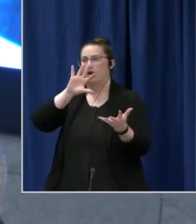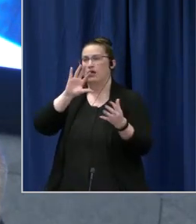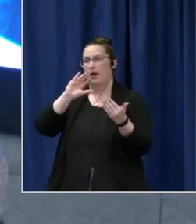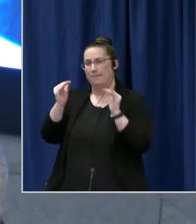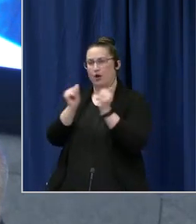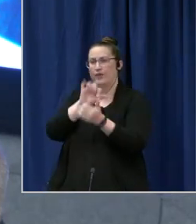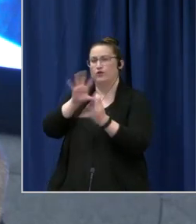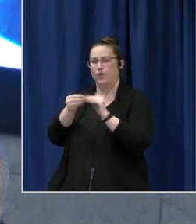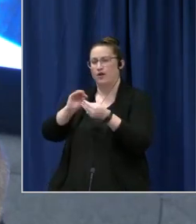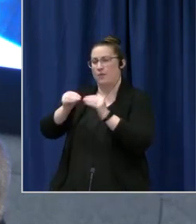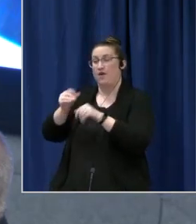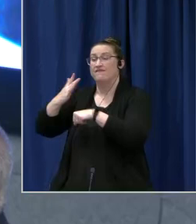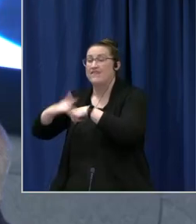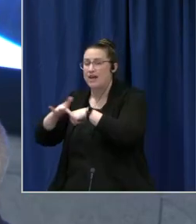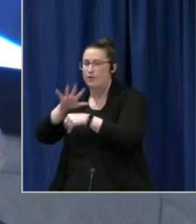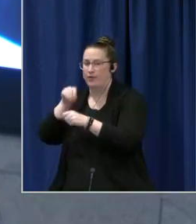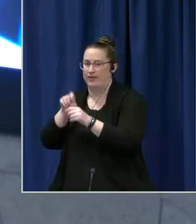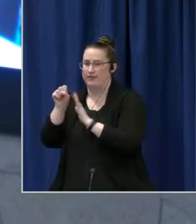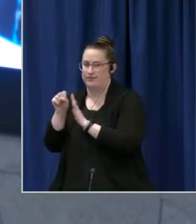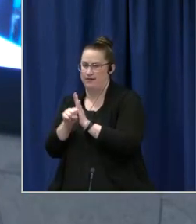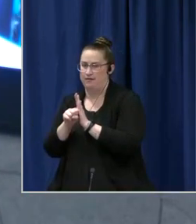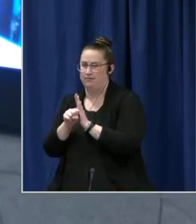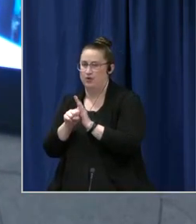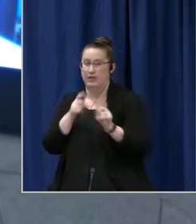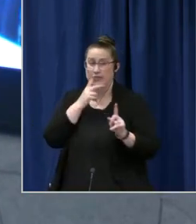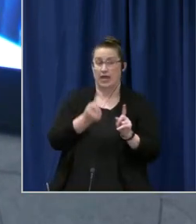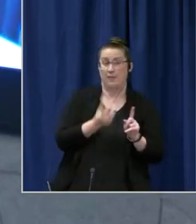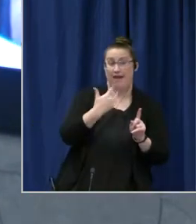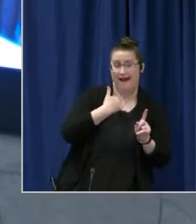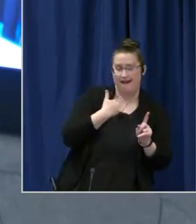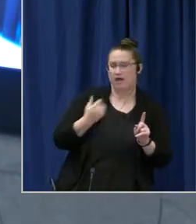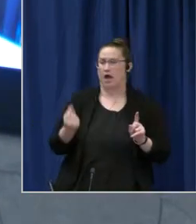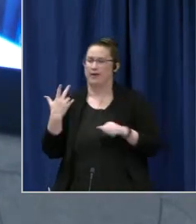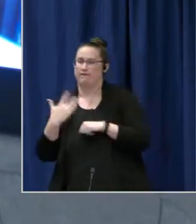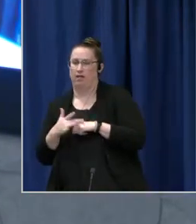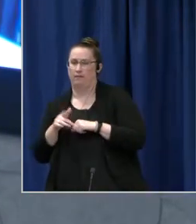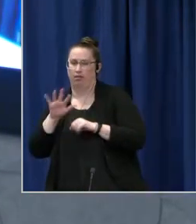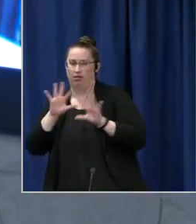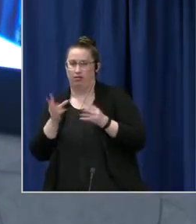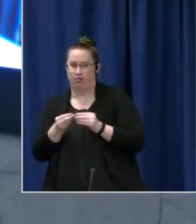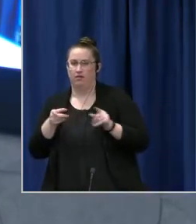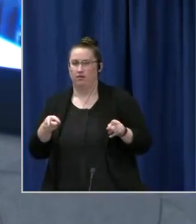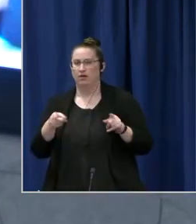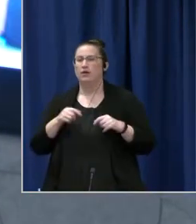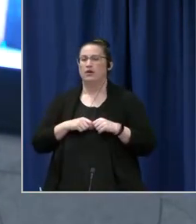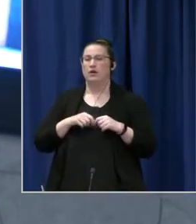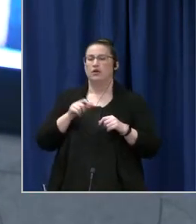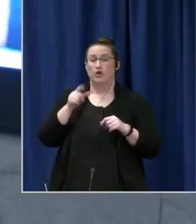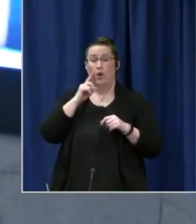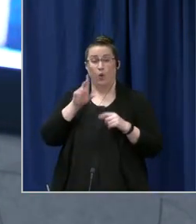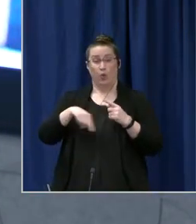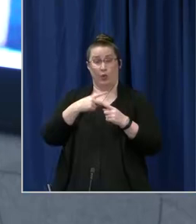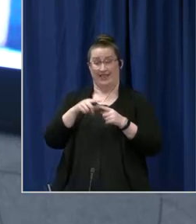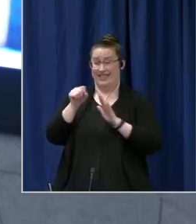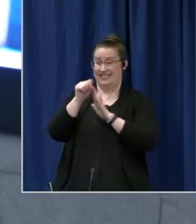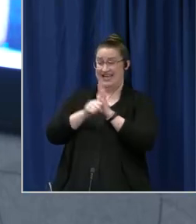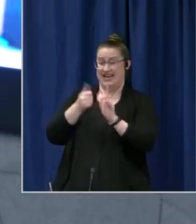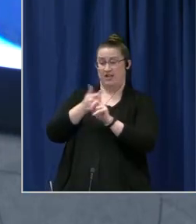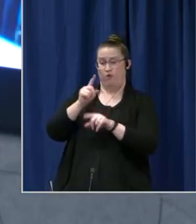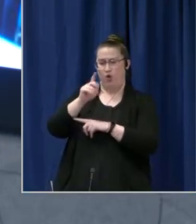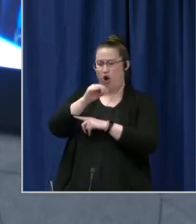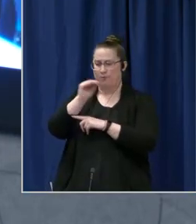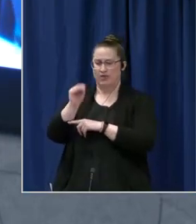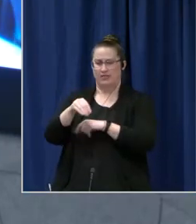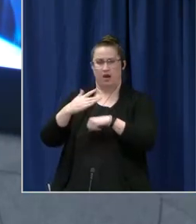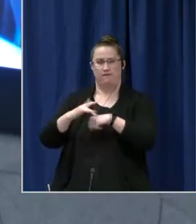state. This data could be helpful for consumers to identify when a state is 100% text to 911 capable, meaning that a